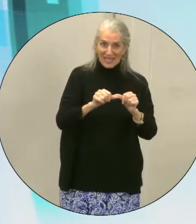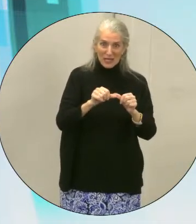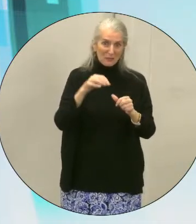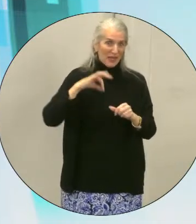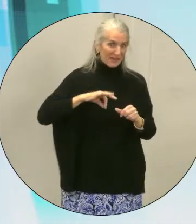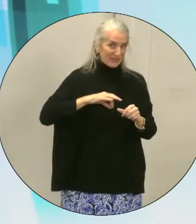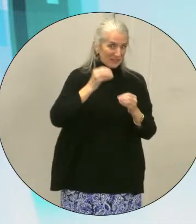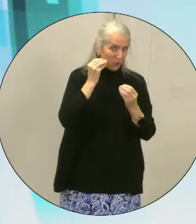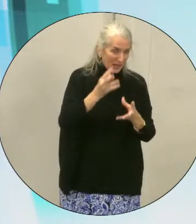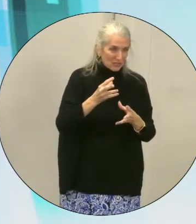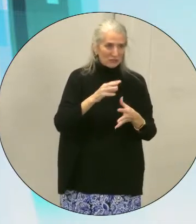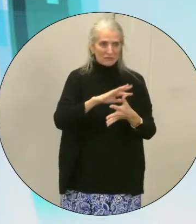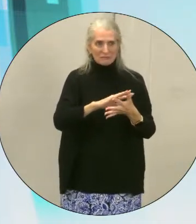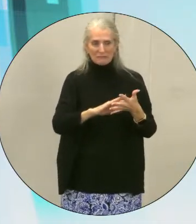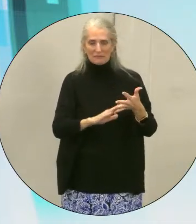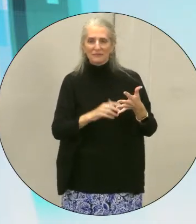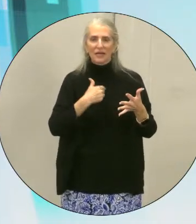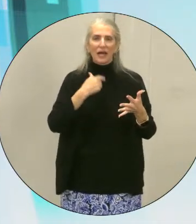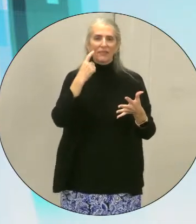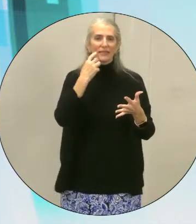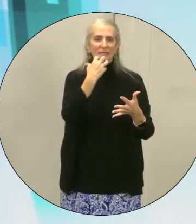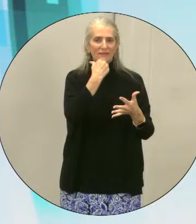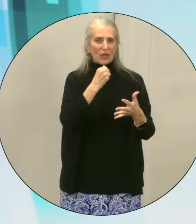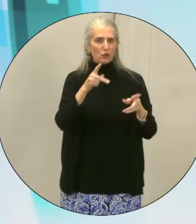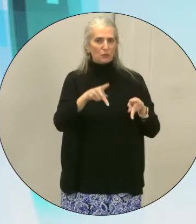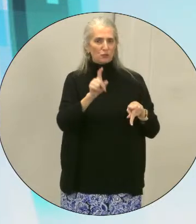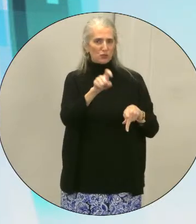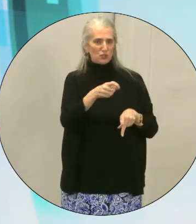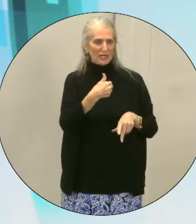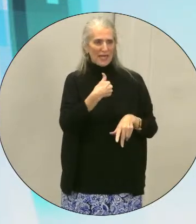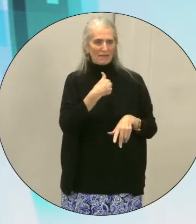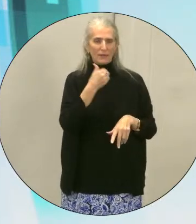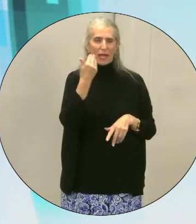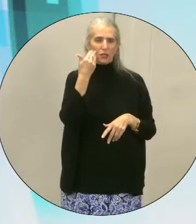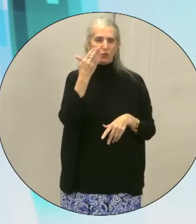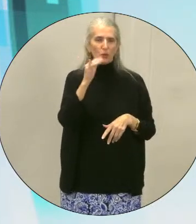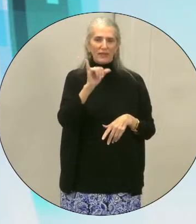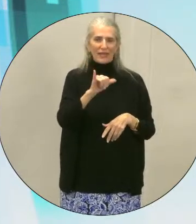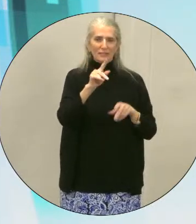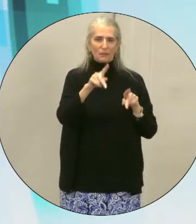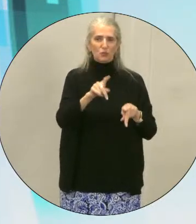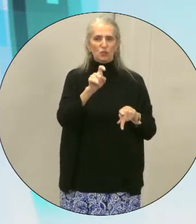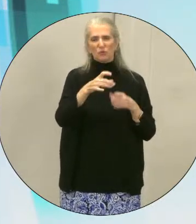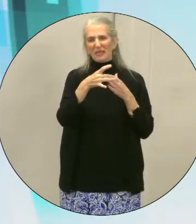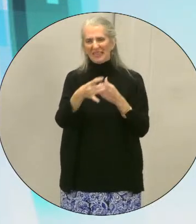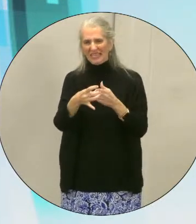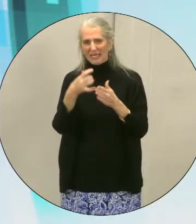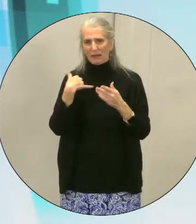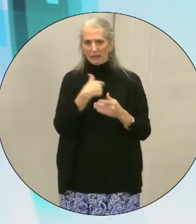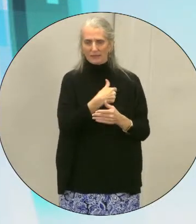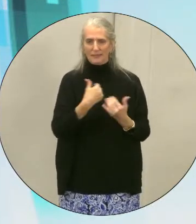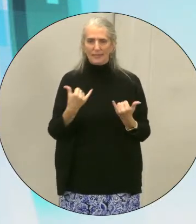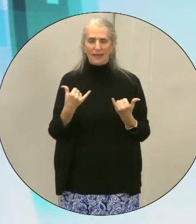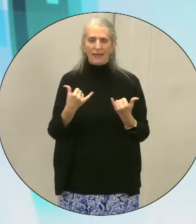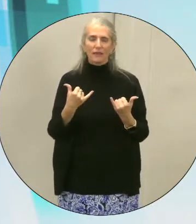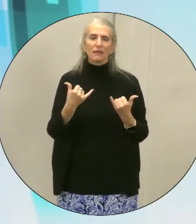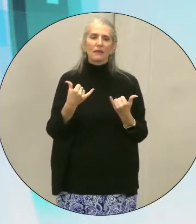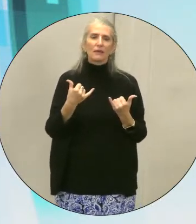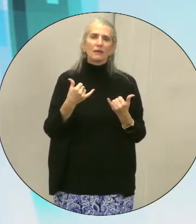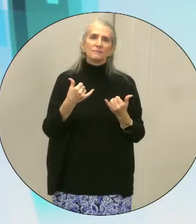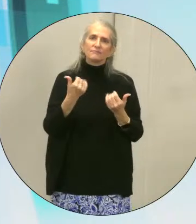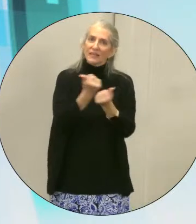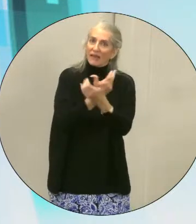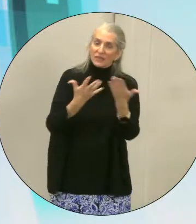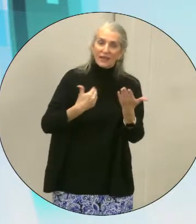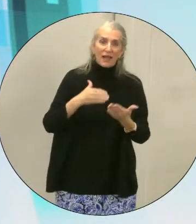information, I think that's a valued person that we should have. I don't know that that's the person that should be leading us today. Everything that I've